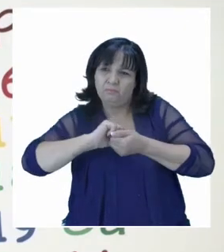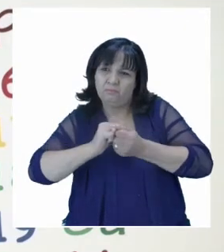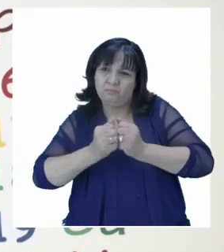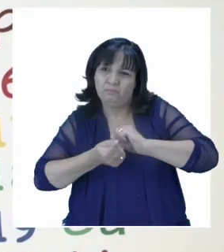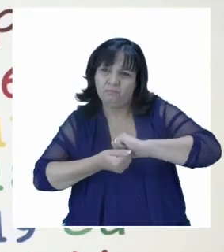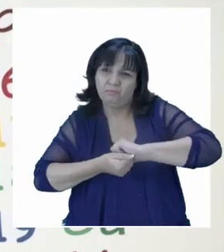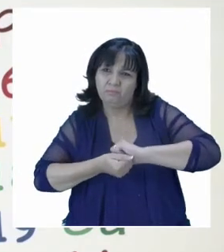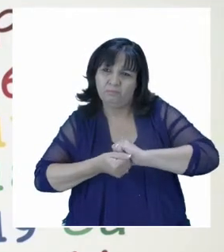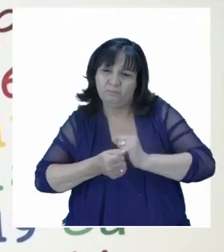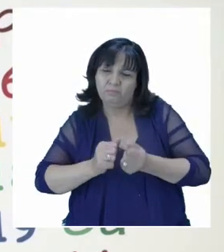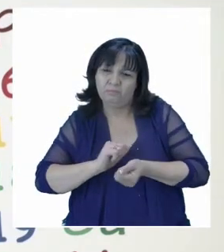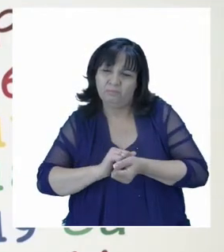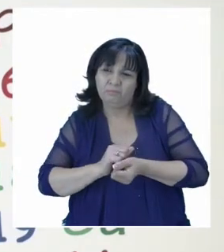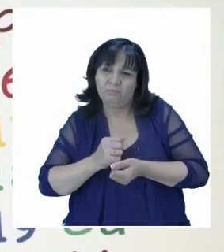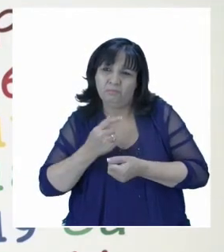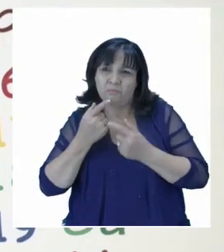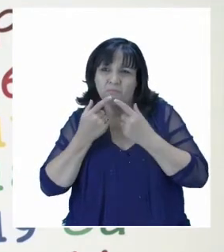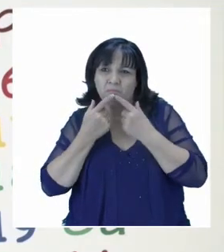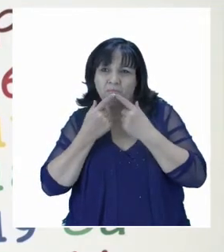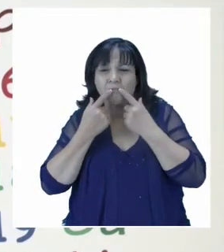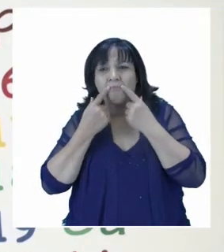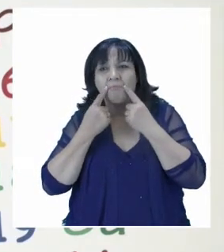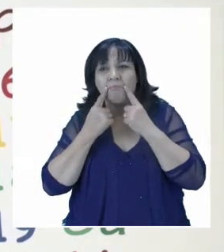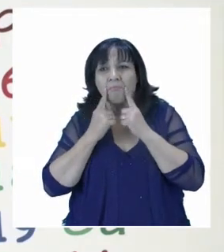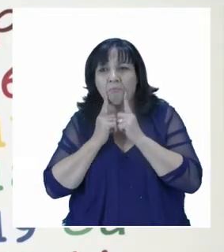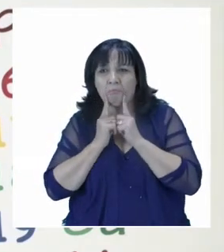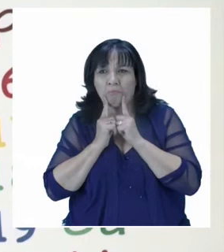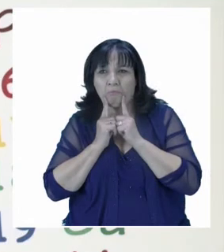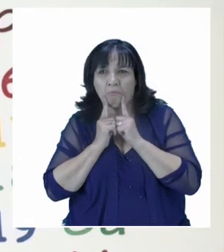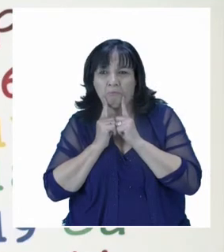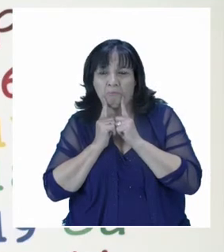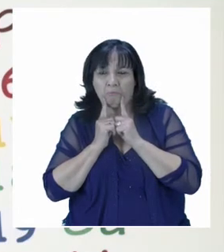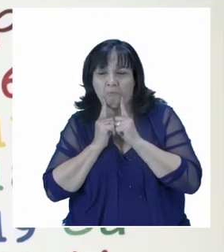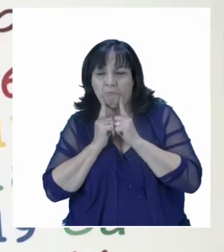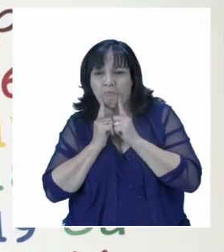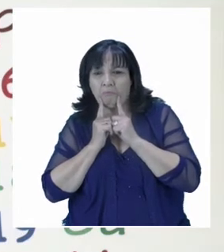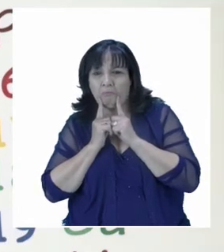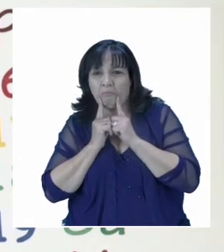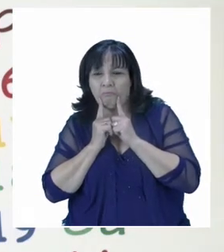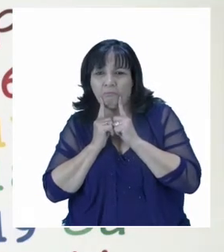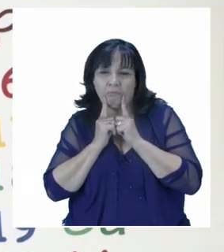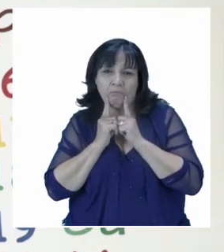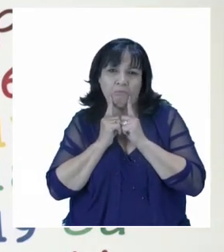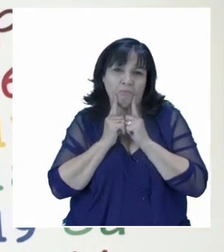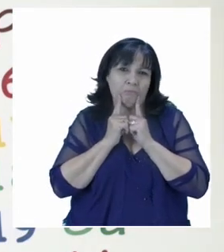our mouth on the other side. It's no longer a smile, but it's facing